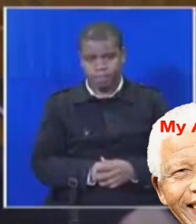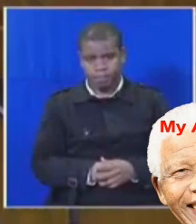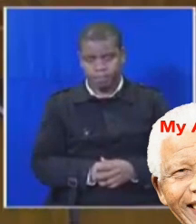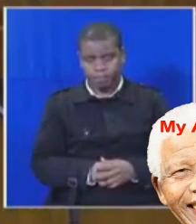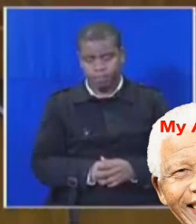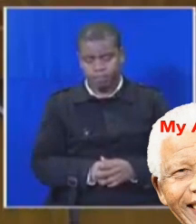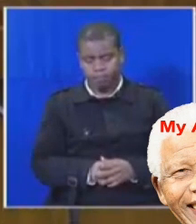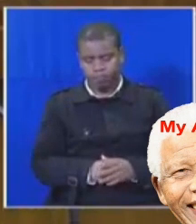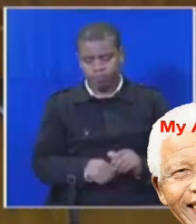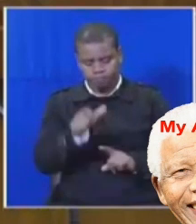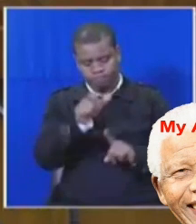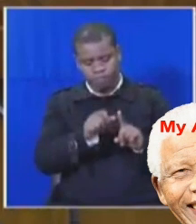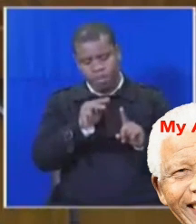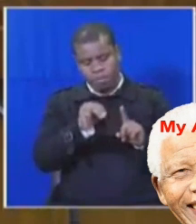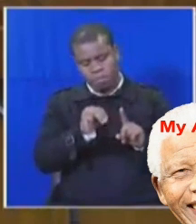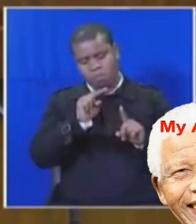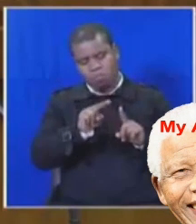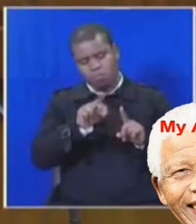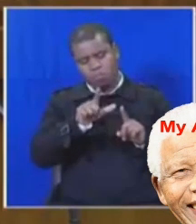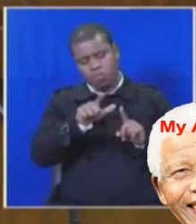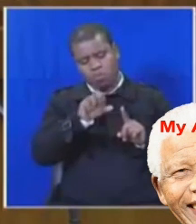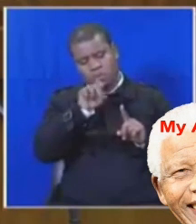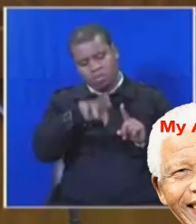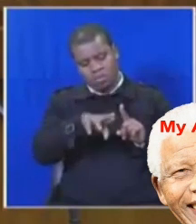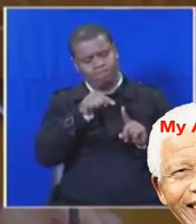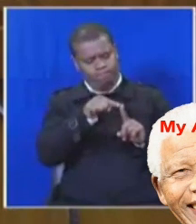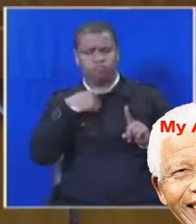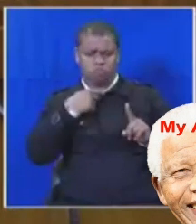Honorable Mulder will agree with me.